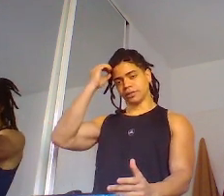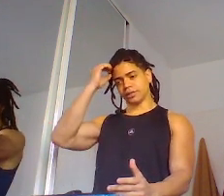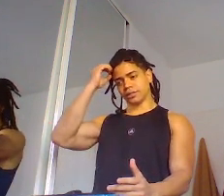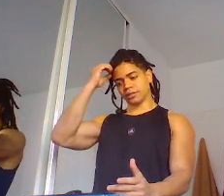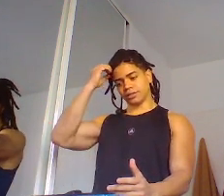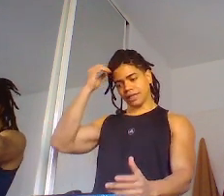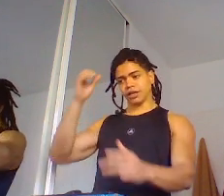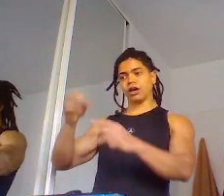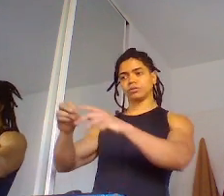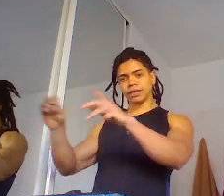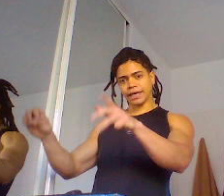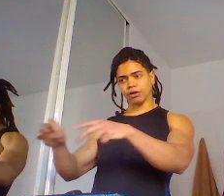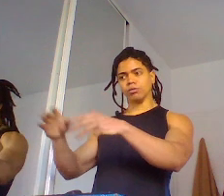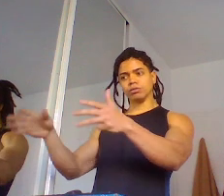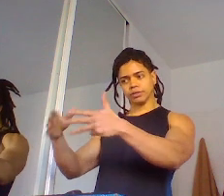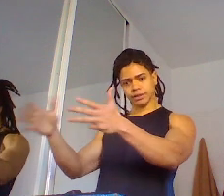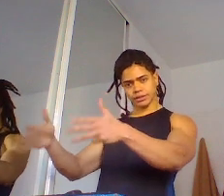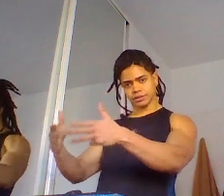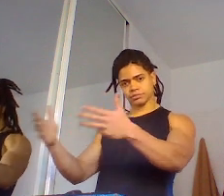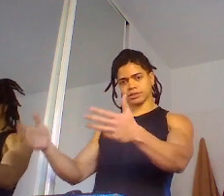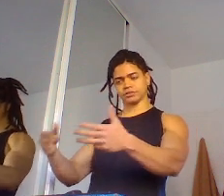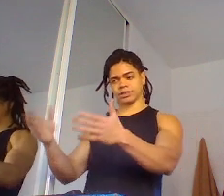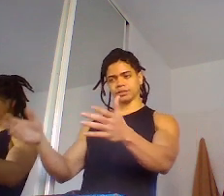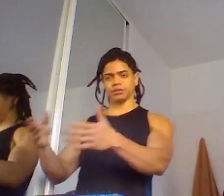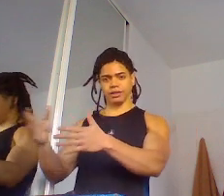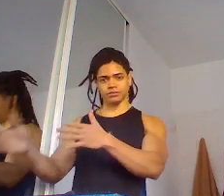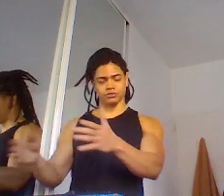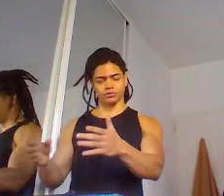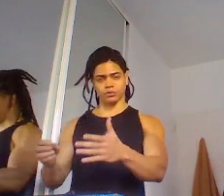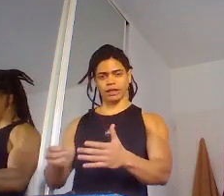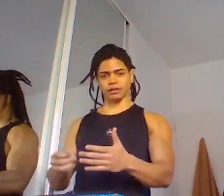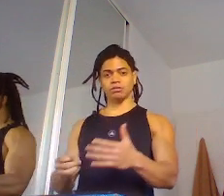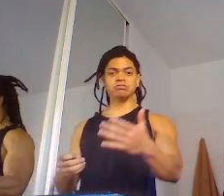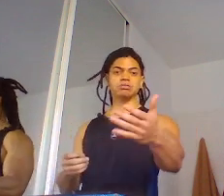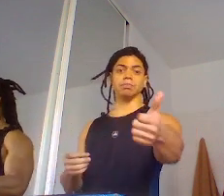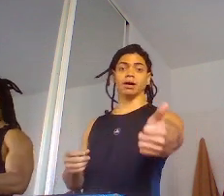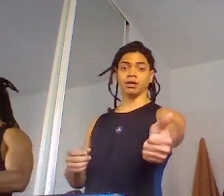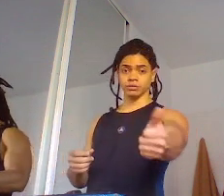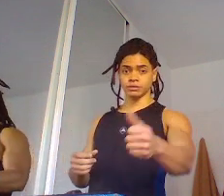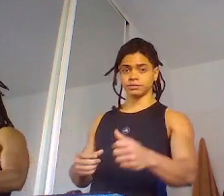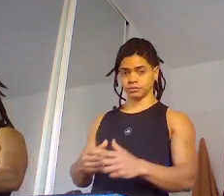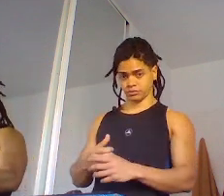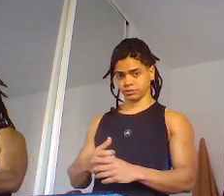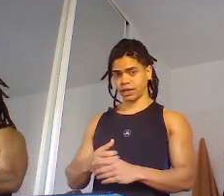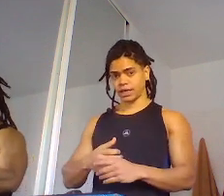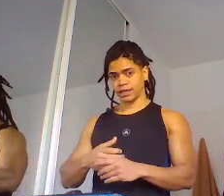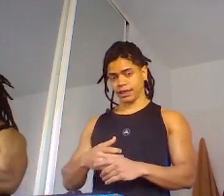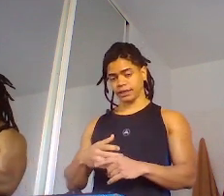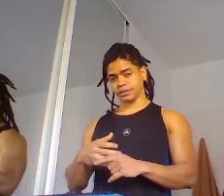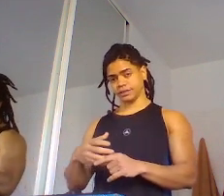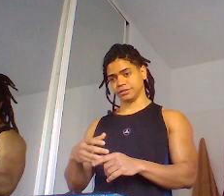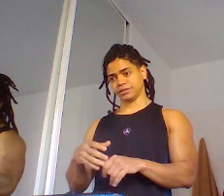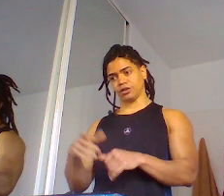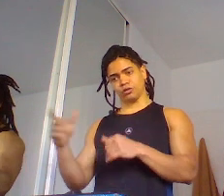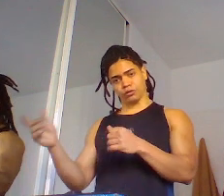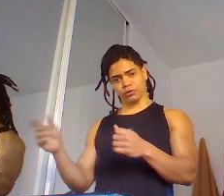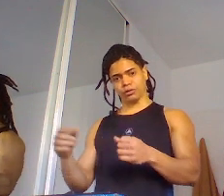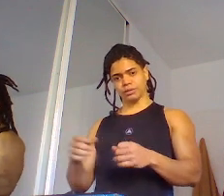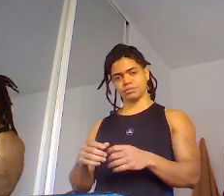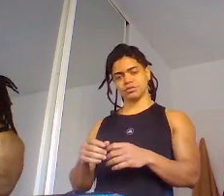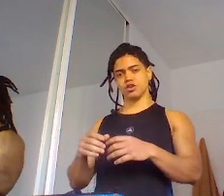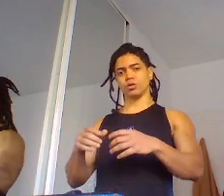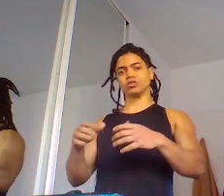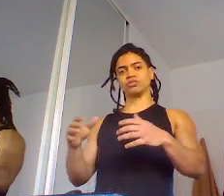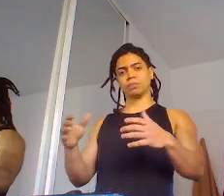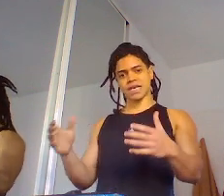lender that outline all the necessary conditions for that. Also, bonds is